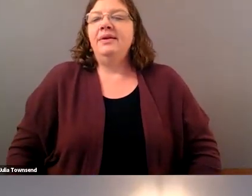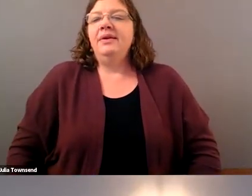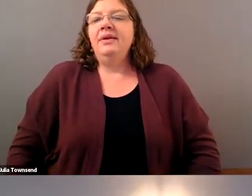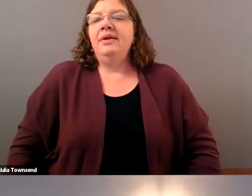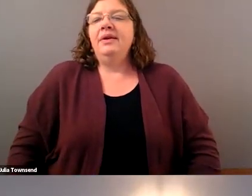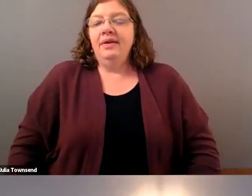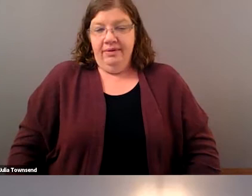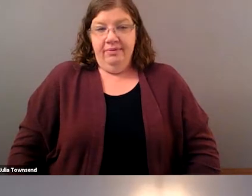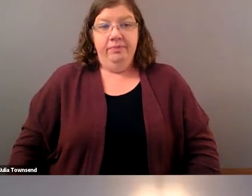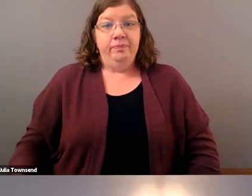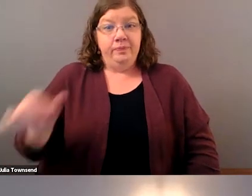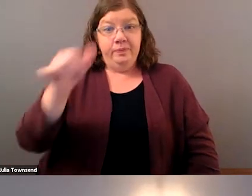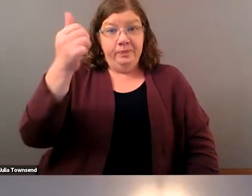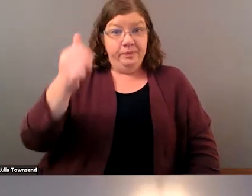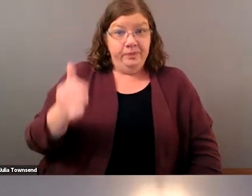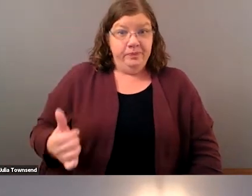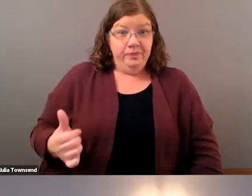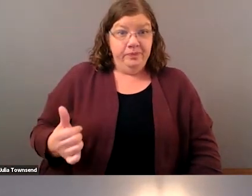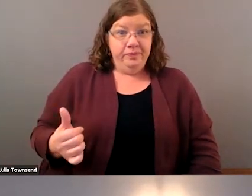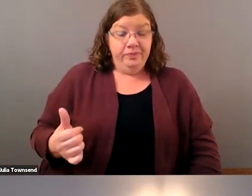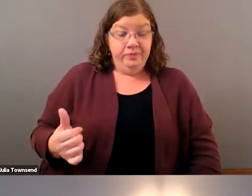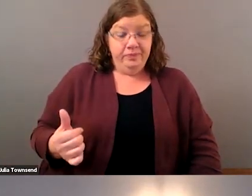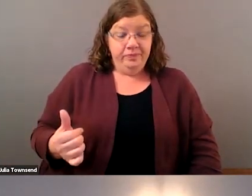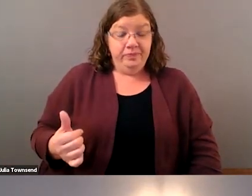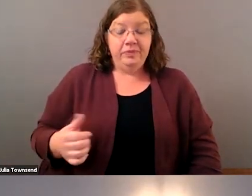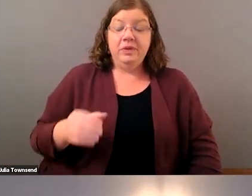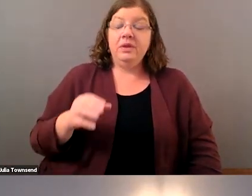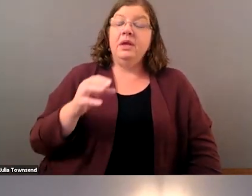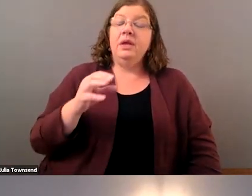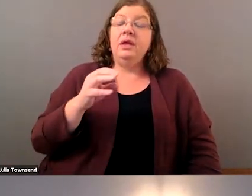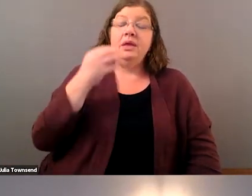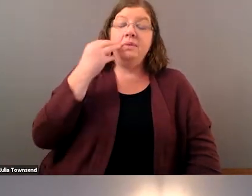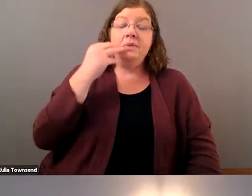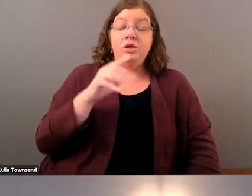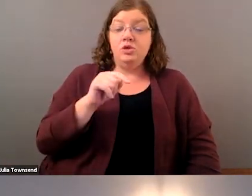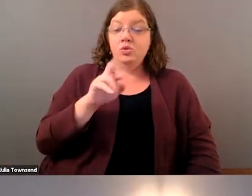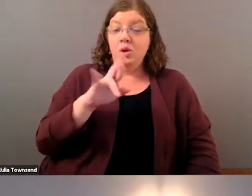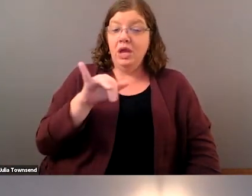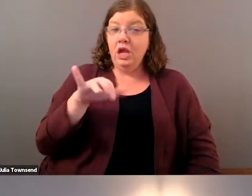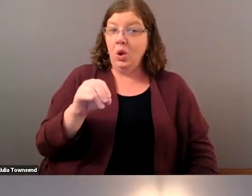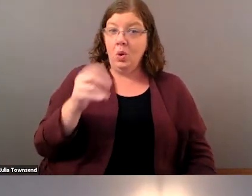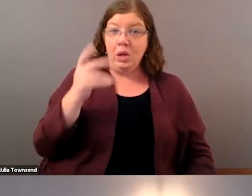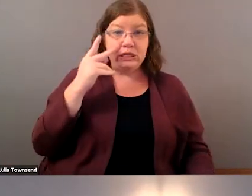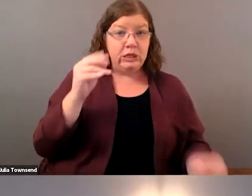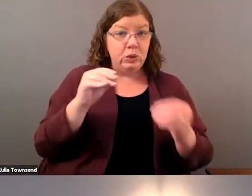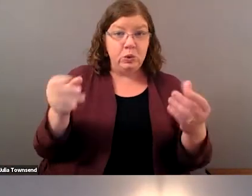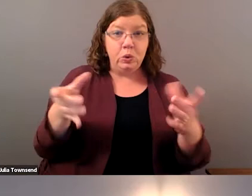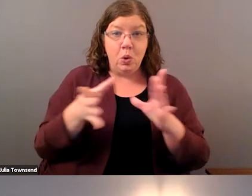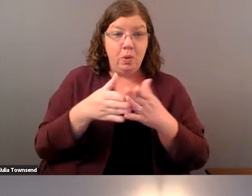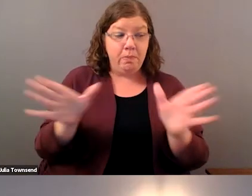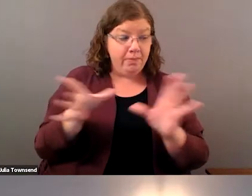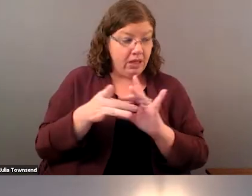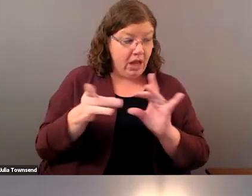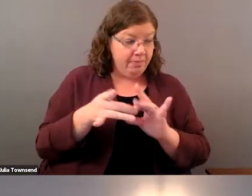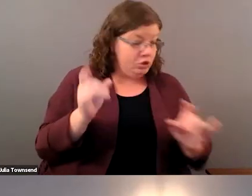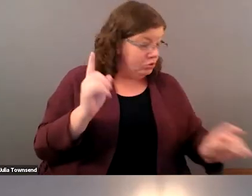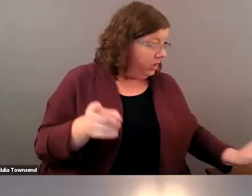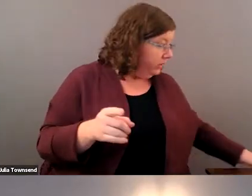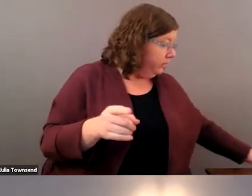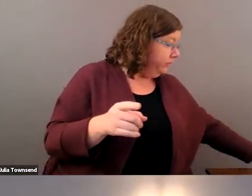Any others? Then, Mr. Hio, I don't see any public comments on this item. Is that correct?